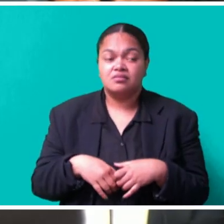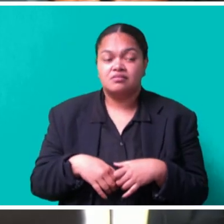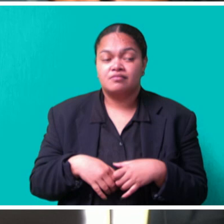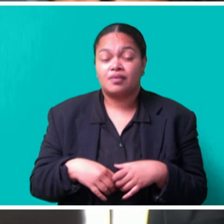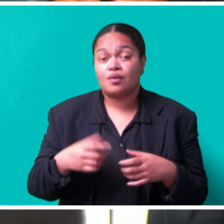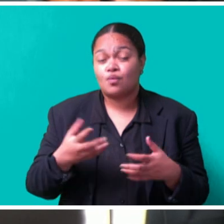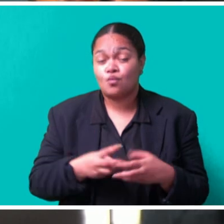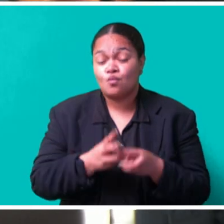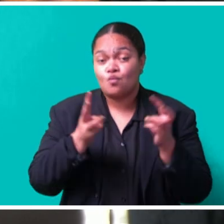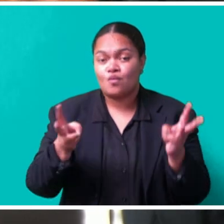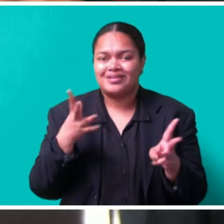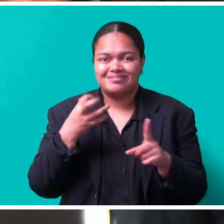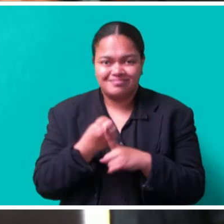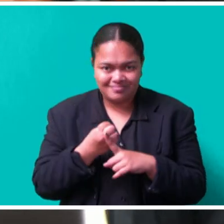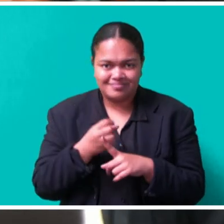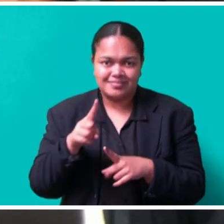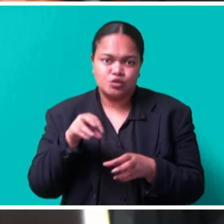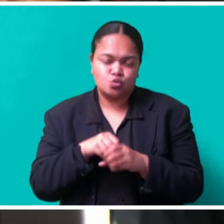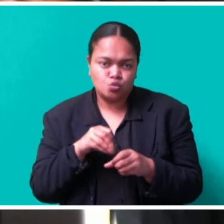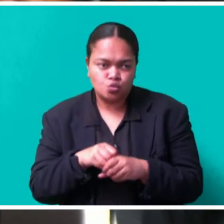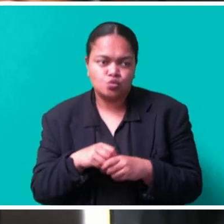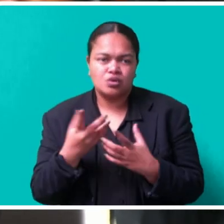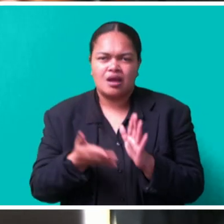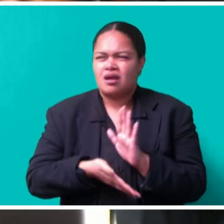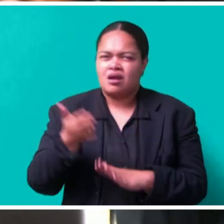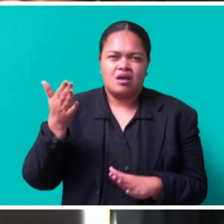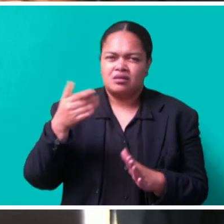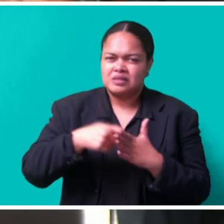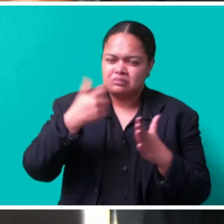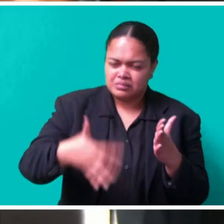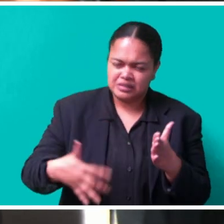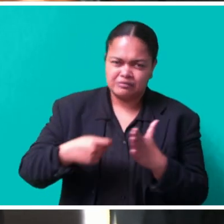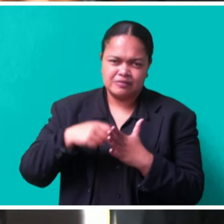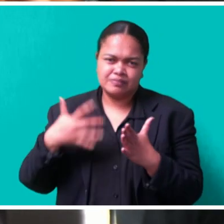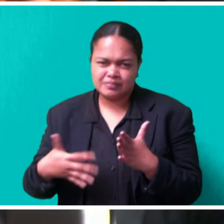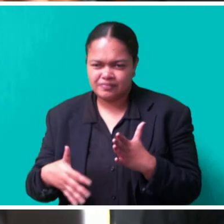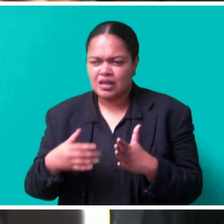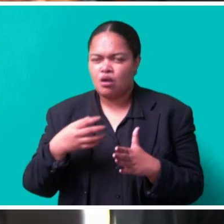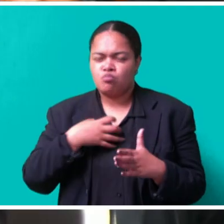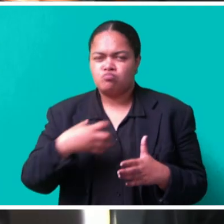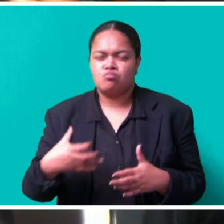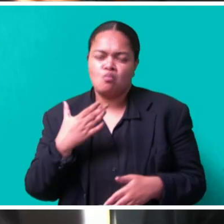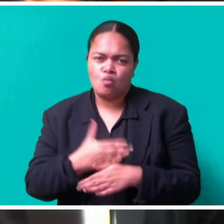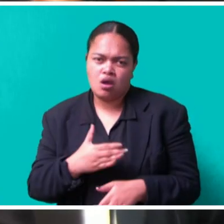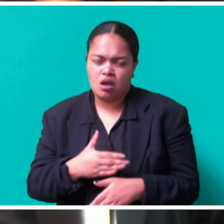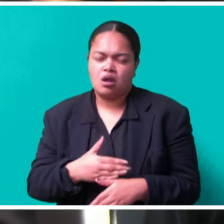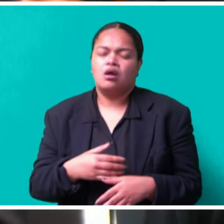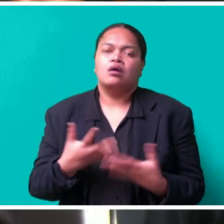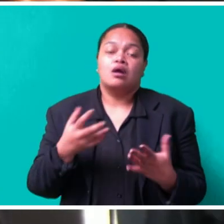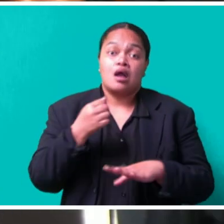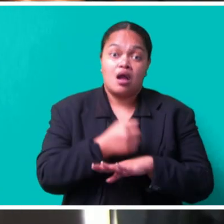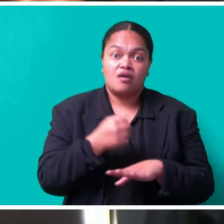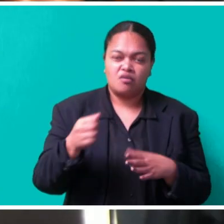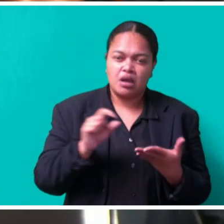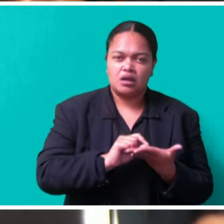wide impact may include inflation, high cost of living, increased unemployment, increasing government subsidies, and